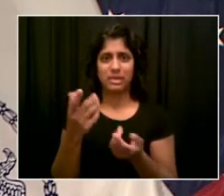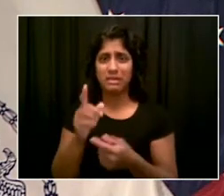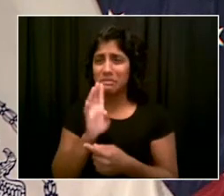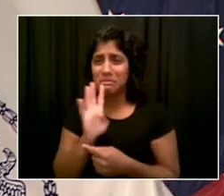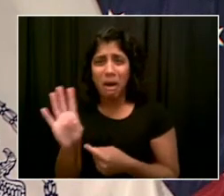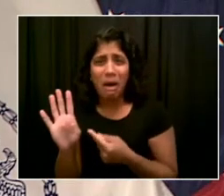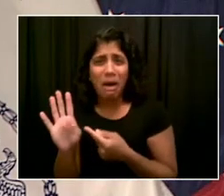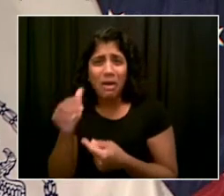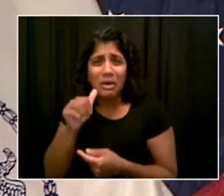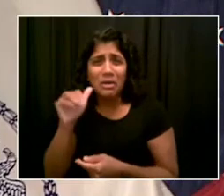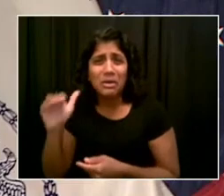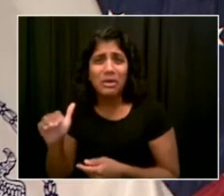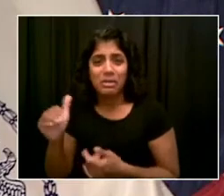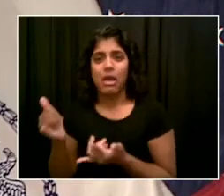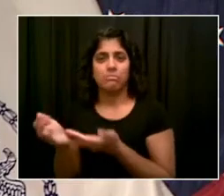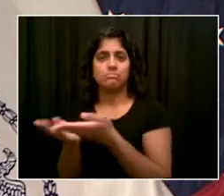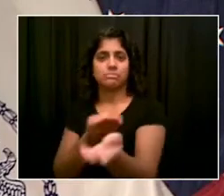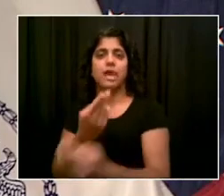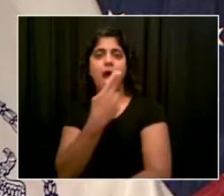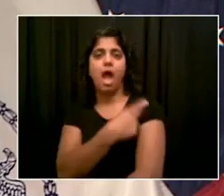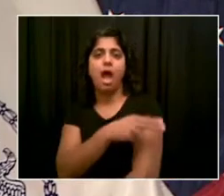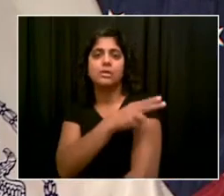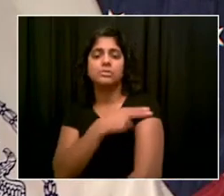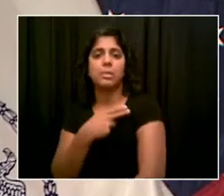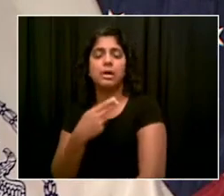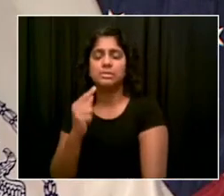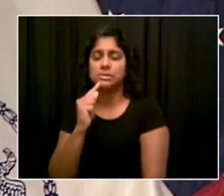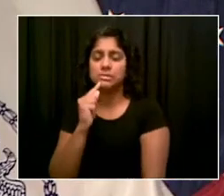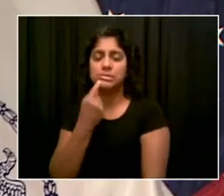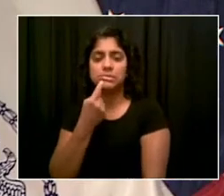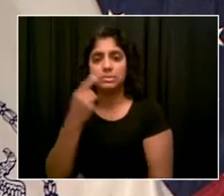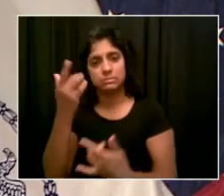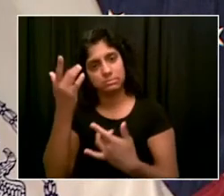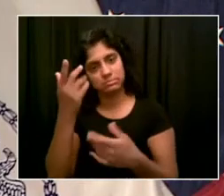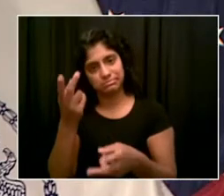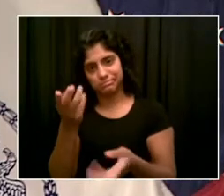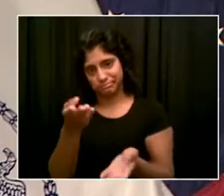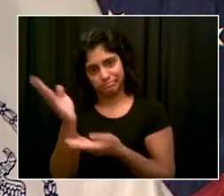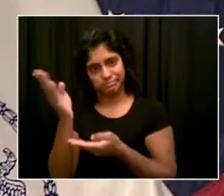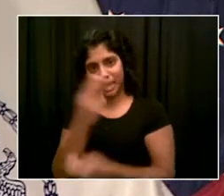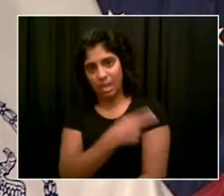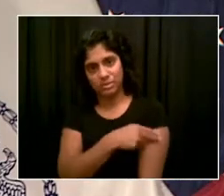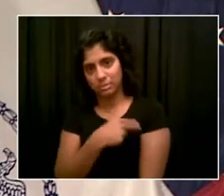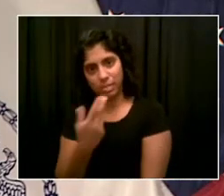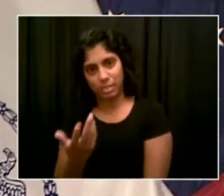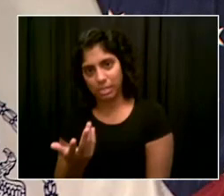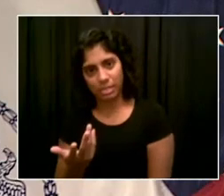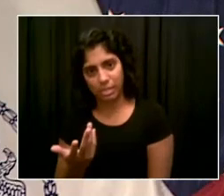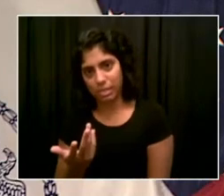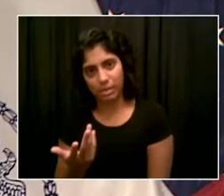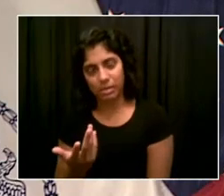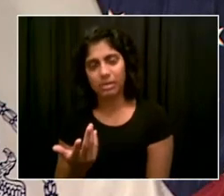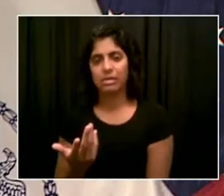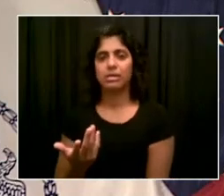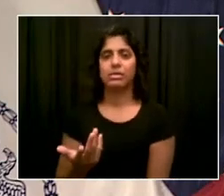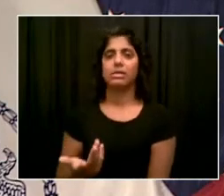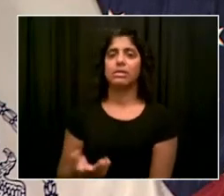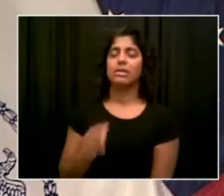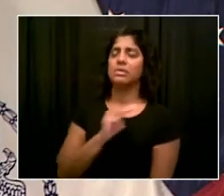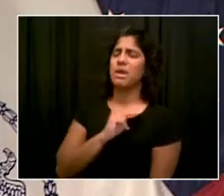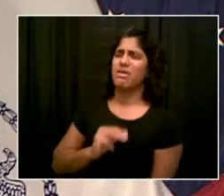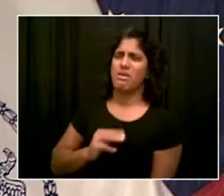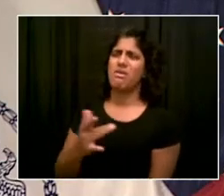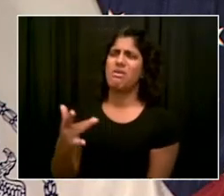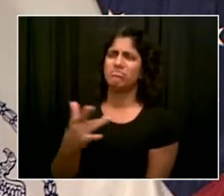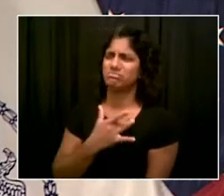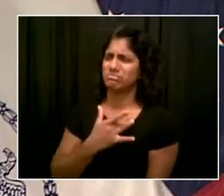that family, and we're hoping and praying for the best for that 4-year-old. Samantha, look, this is something that does not belong in New York City.